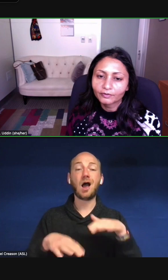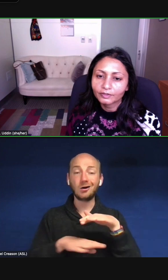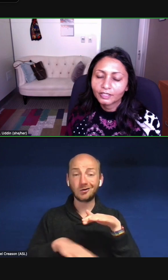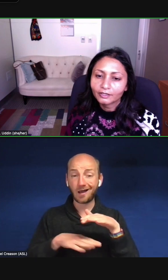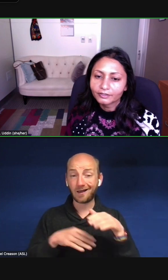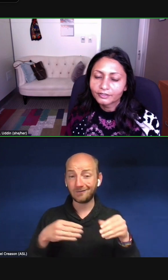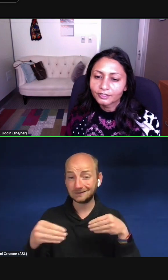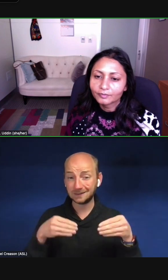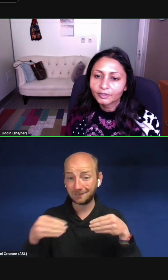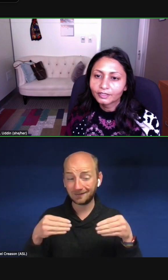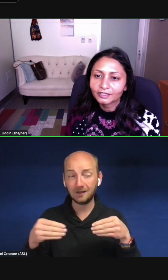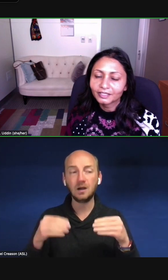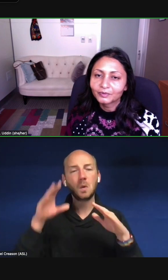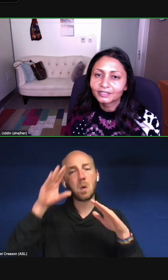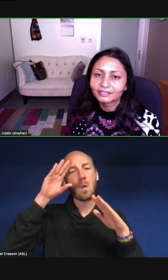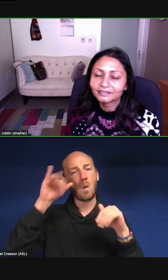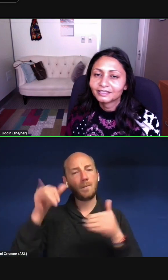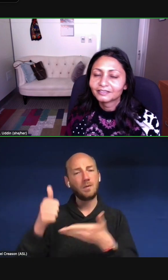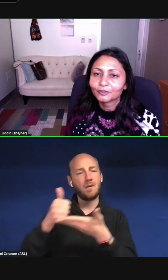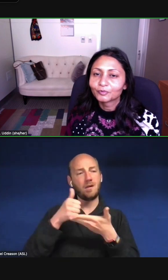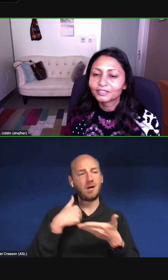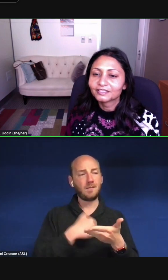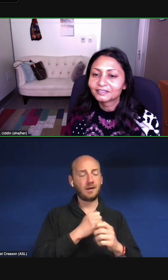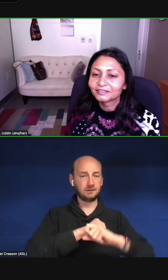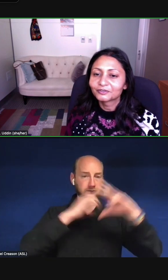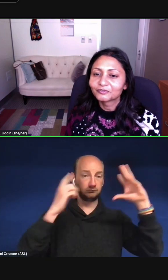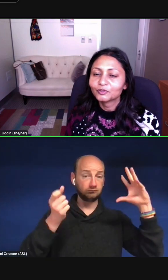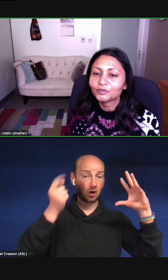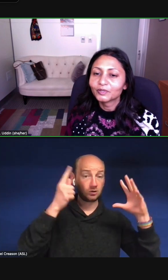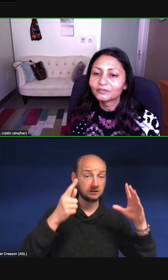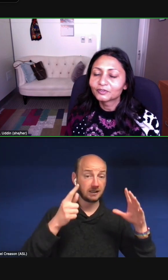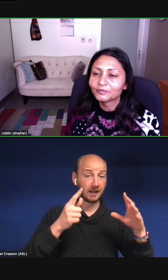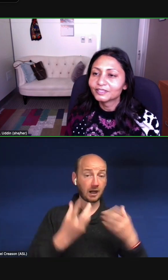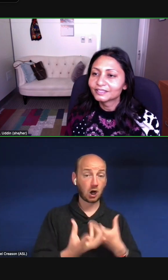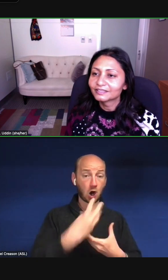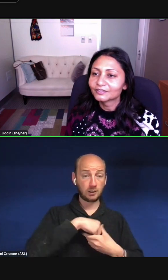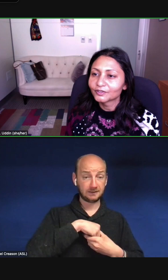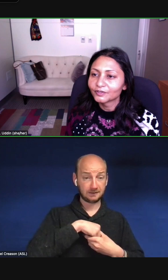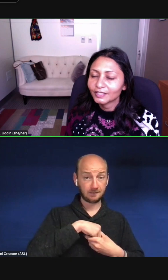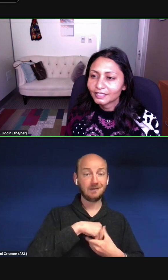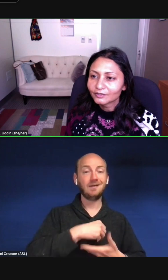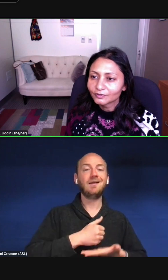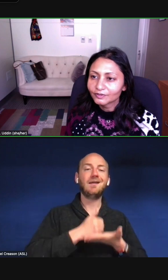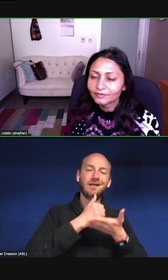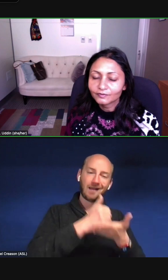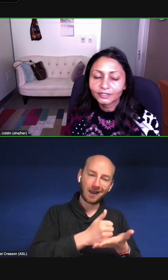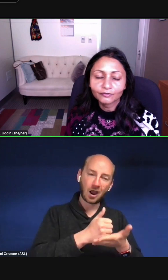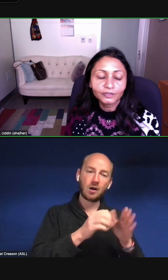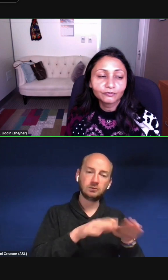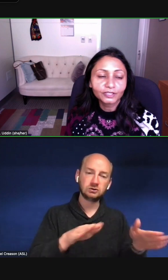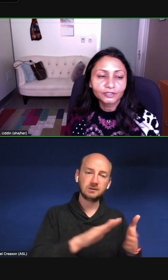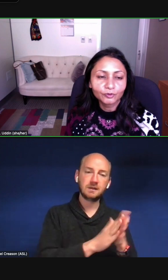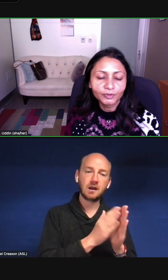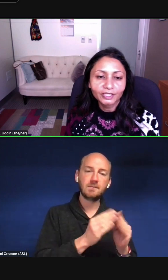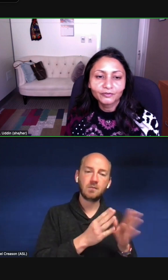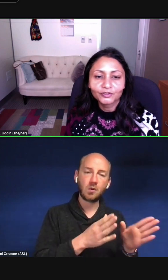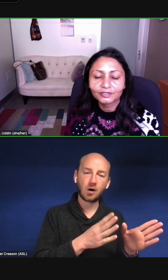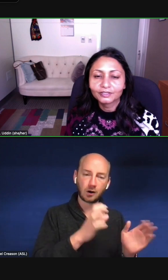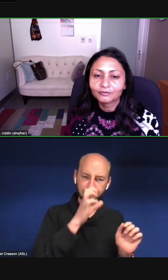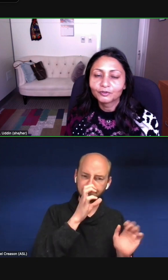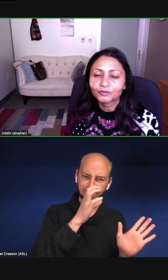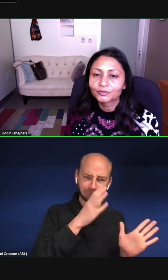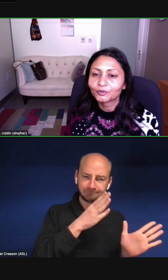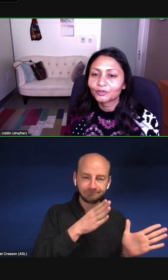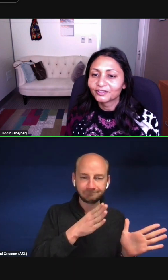more about autism and how we can help kids sort of move away from insistence on certain inflexible